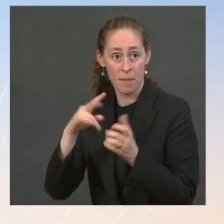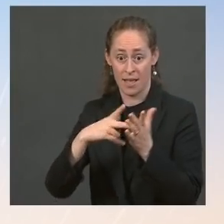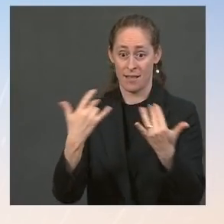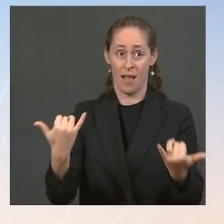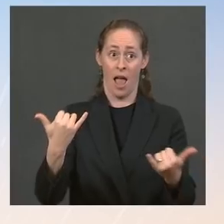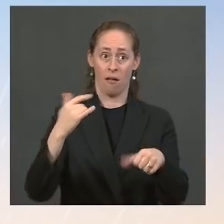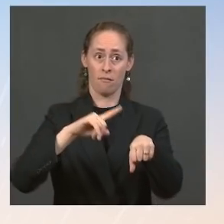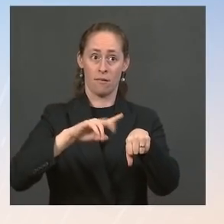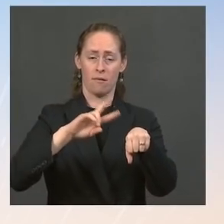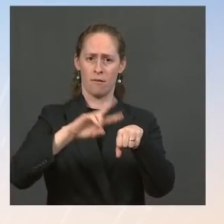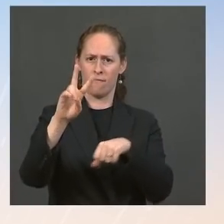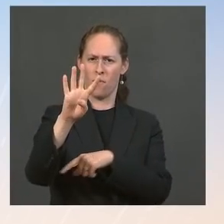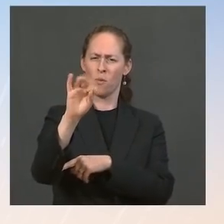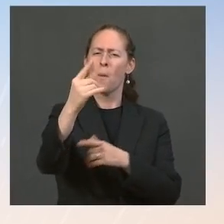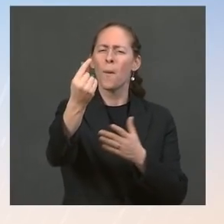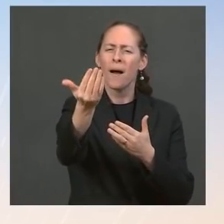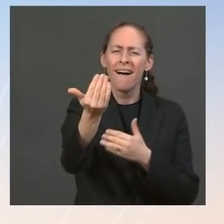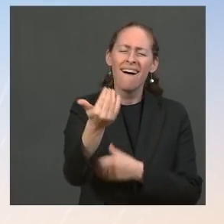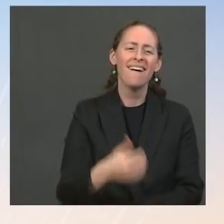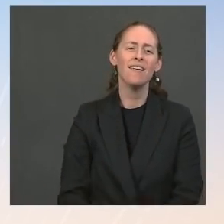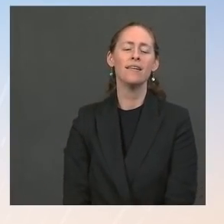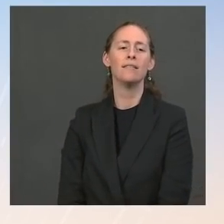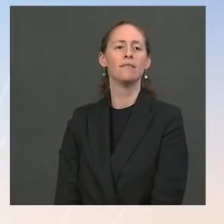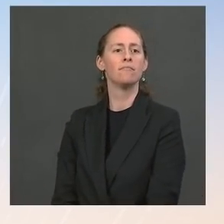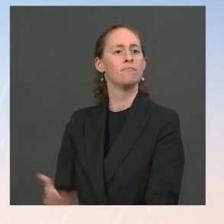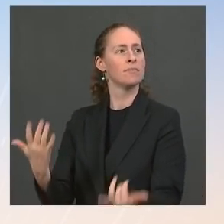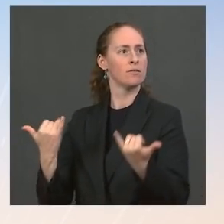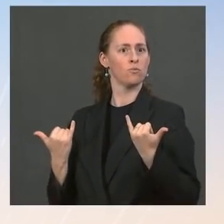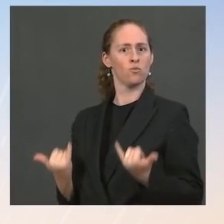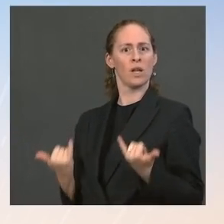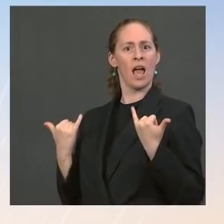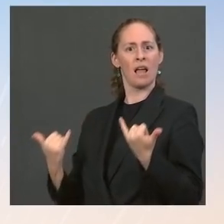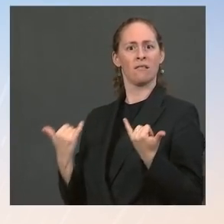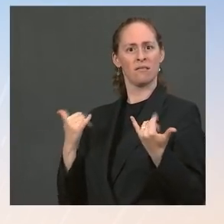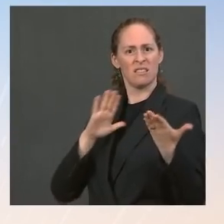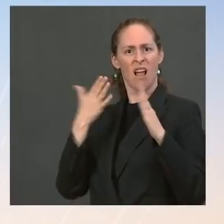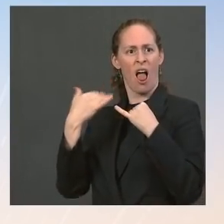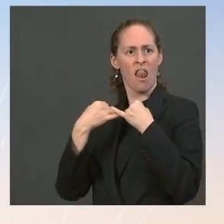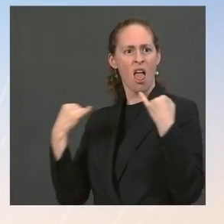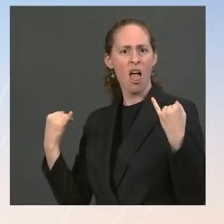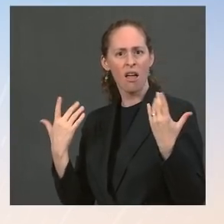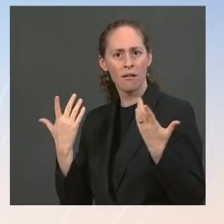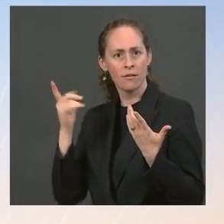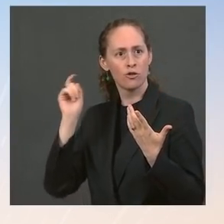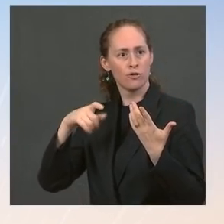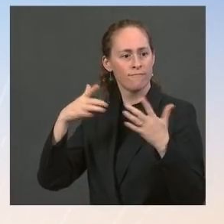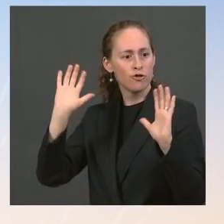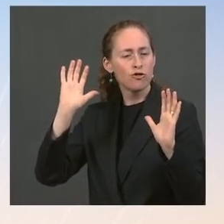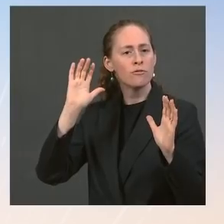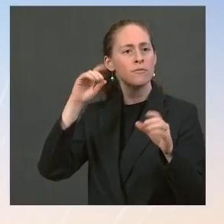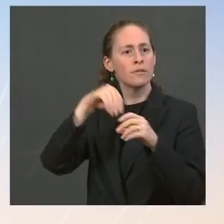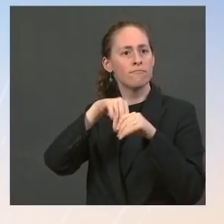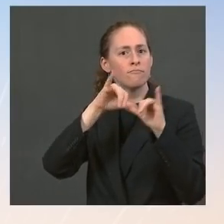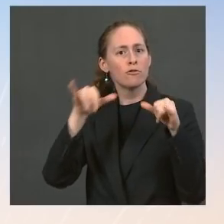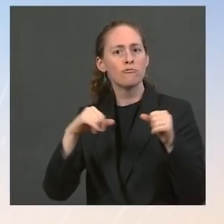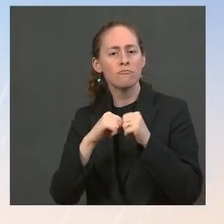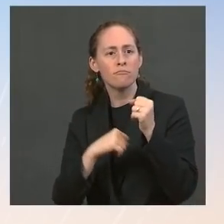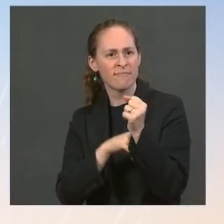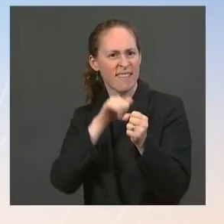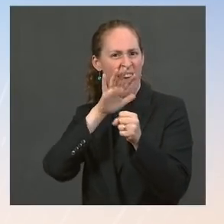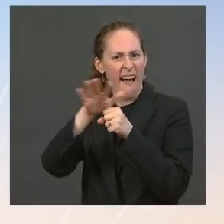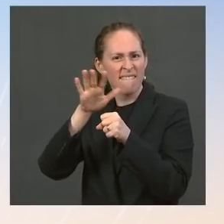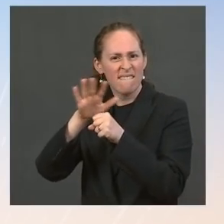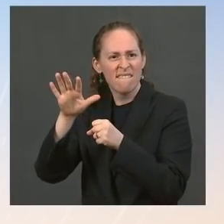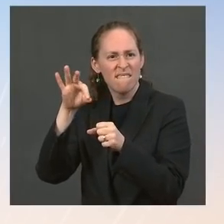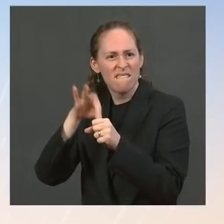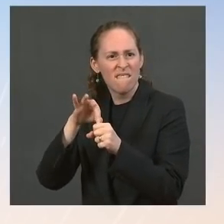today? As in, it's deadline day for an infrastructure bill. He doesn't have the votes. One member of the United States Senate is about $2 trillion below his top